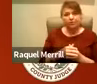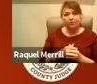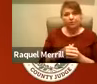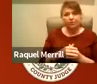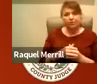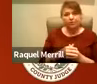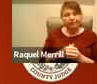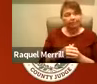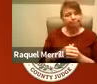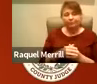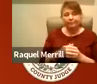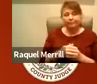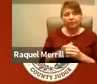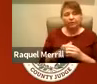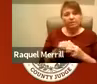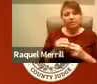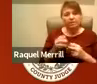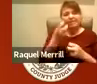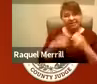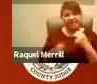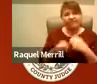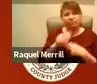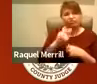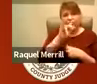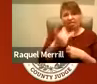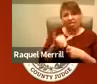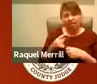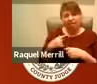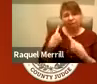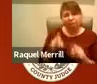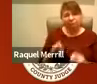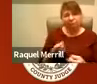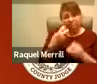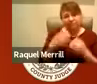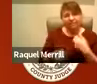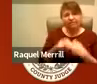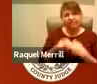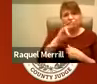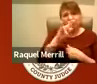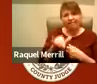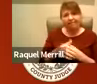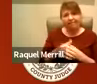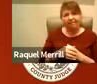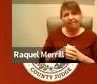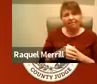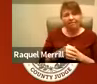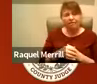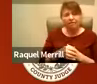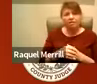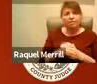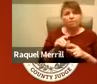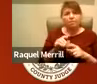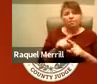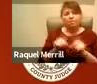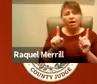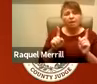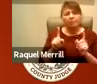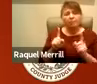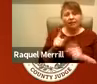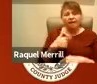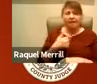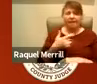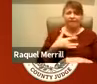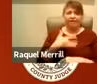it's been a tough July. It's been a tough July, but I've never felt